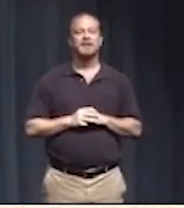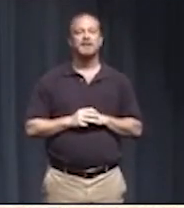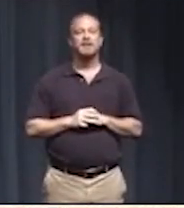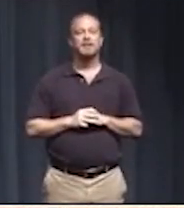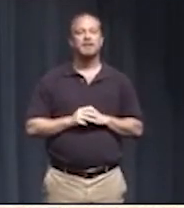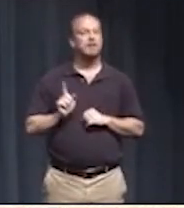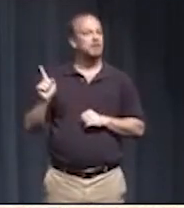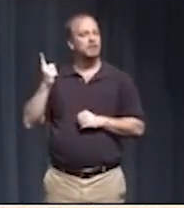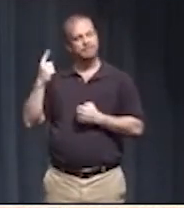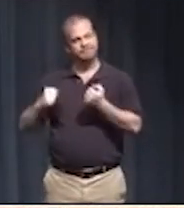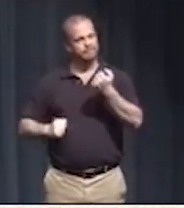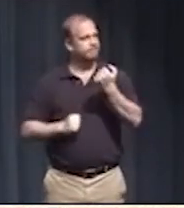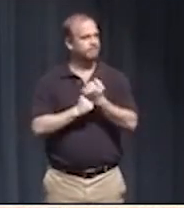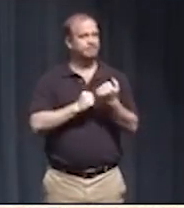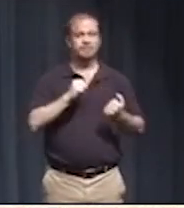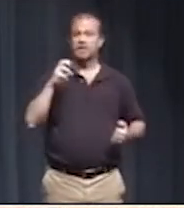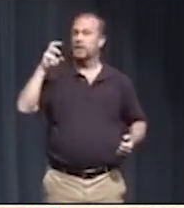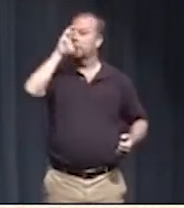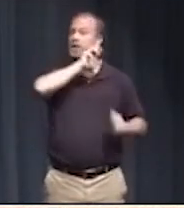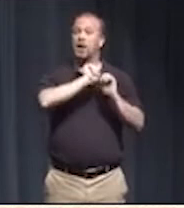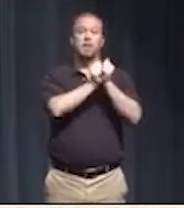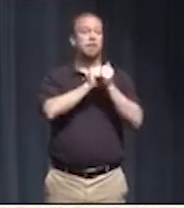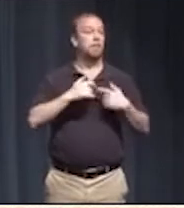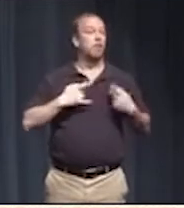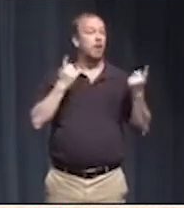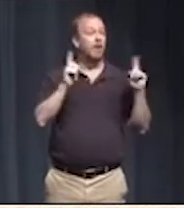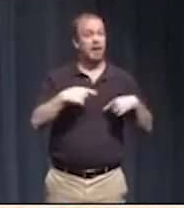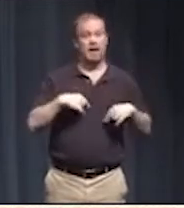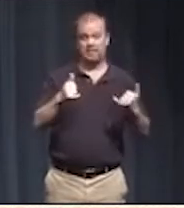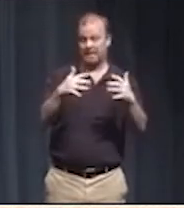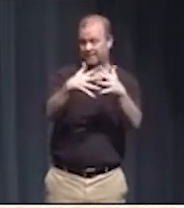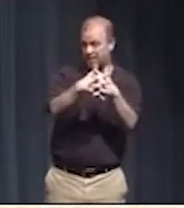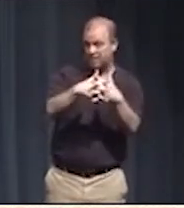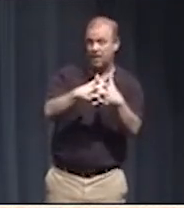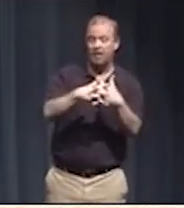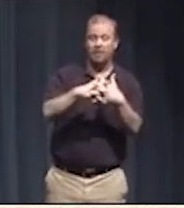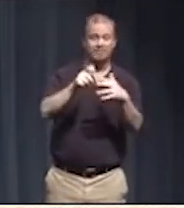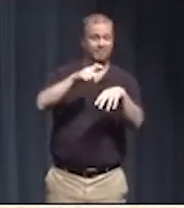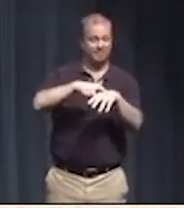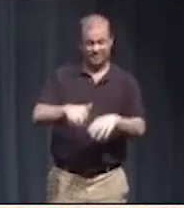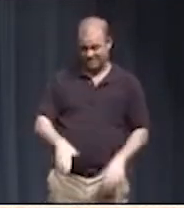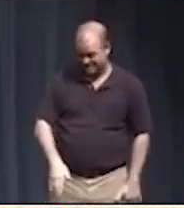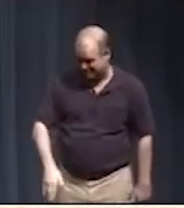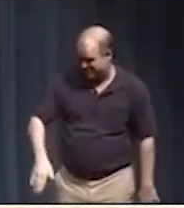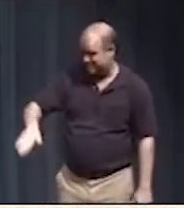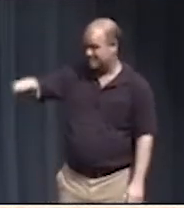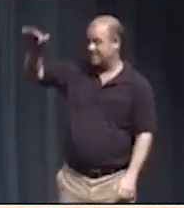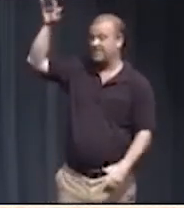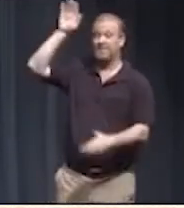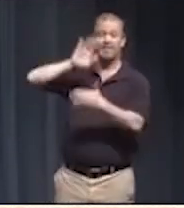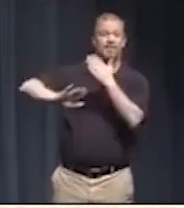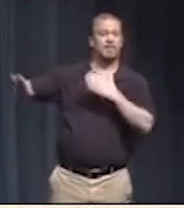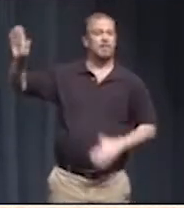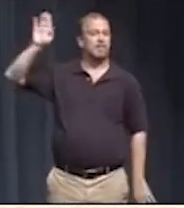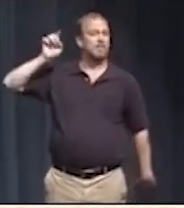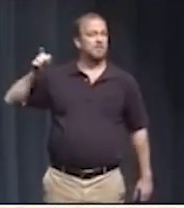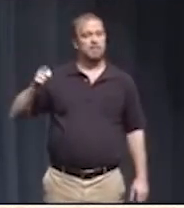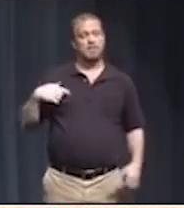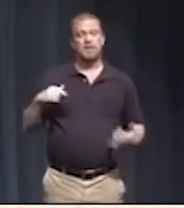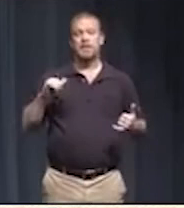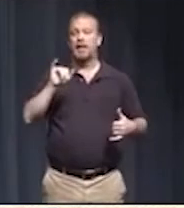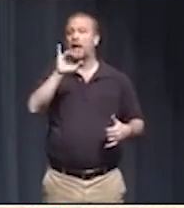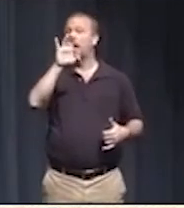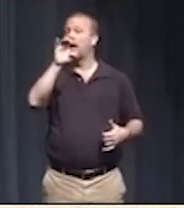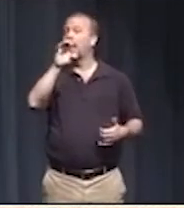always there. He never missed a sporting event. I played football from the time I was 8 years old through college. I played ice